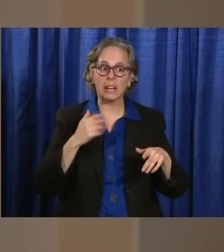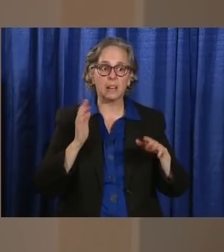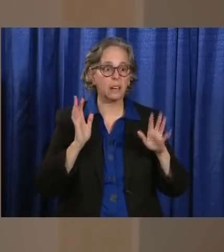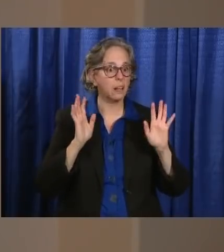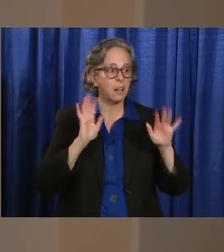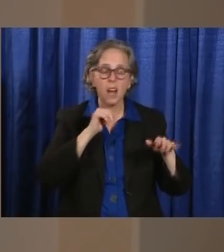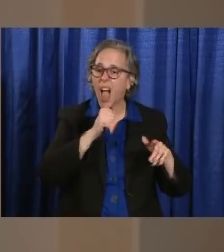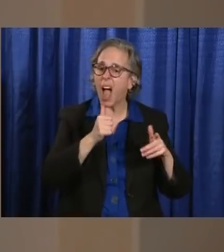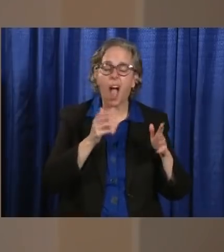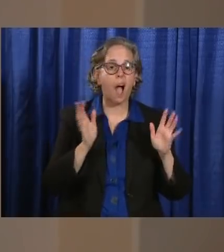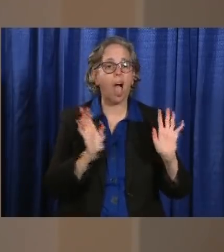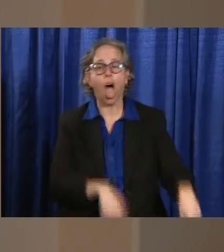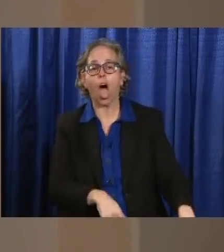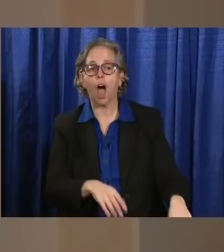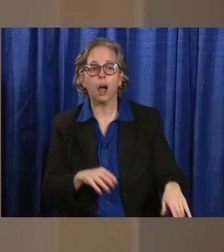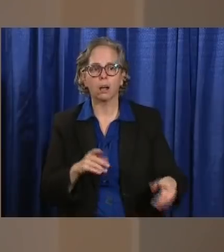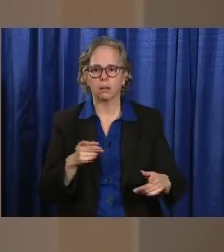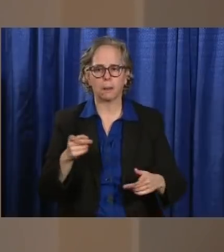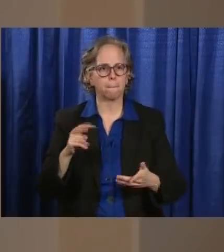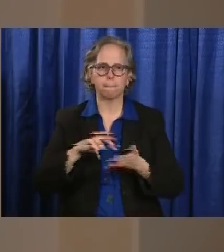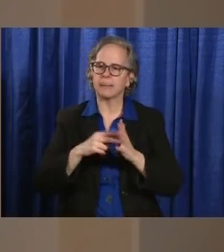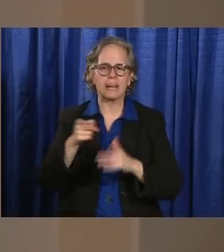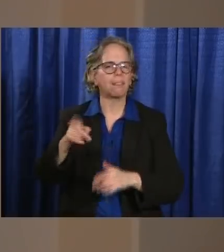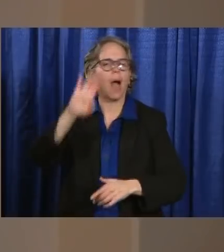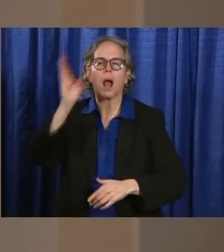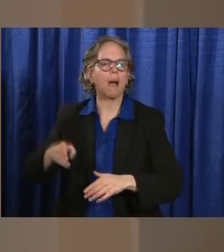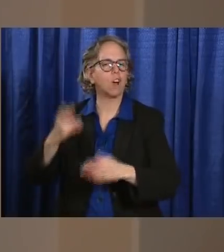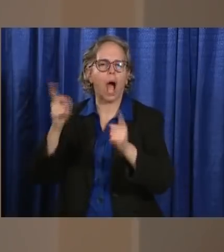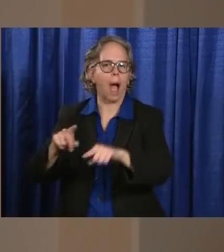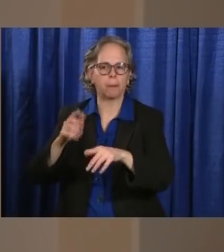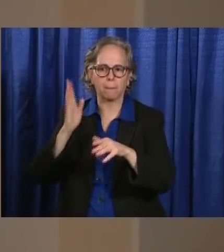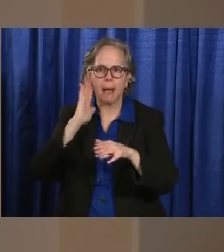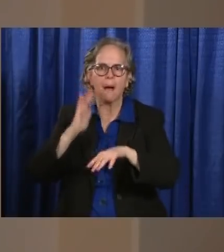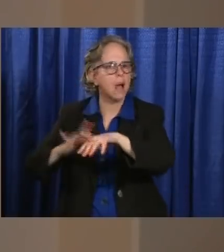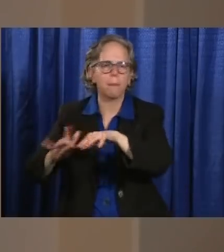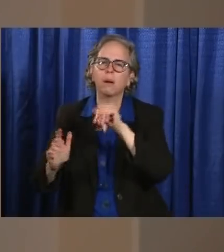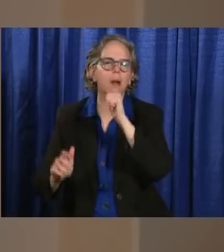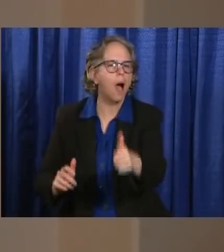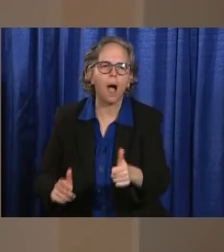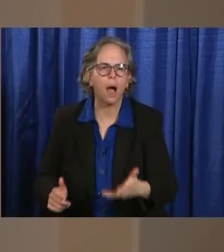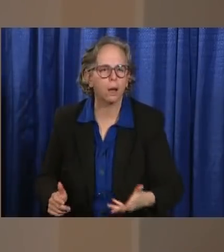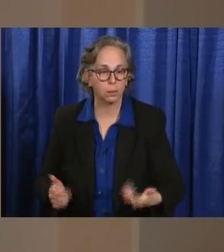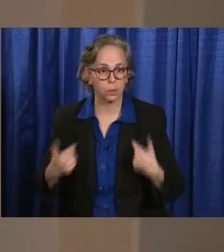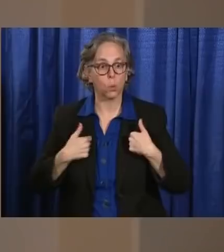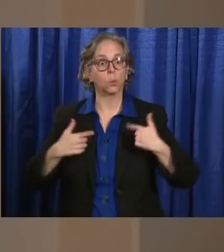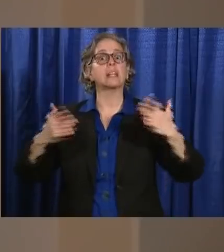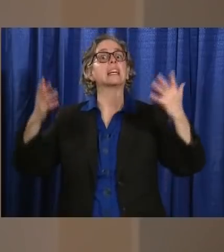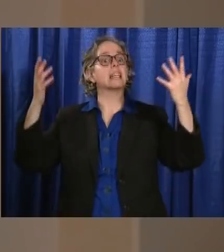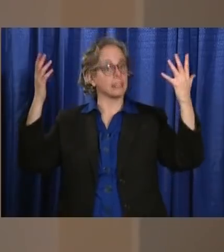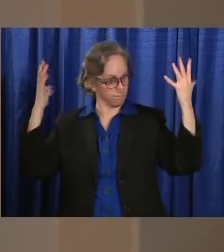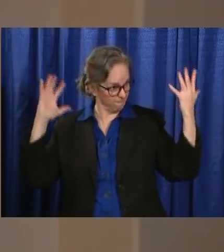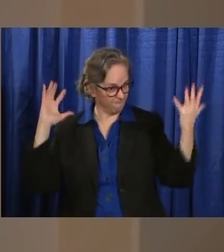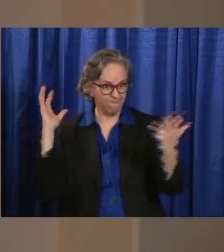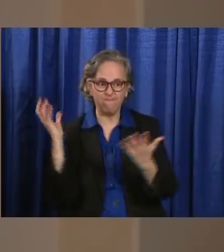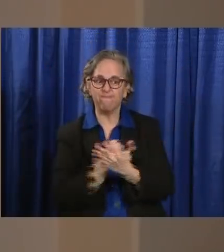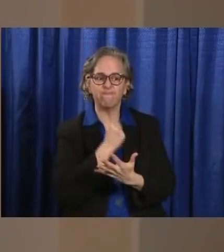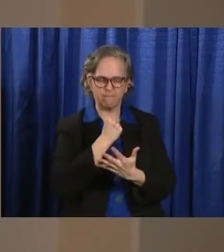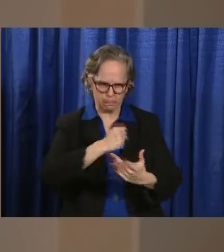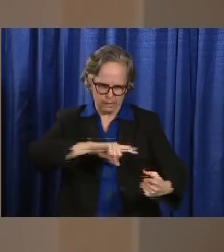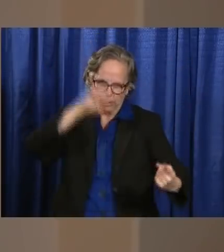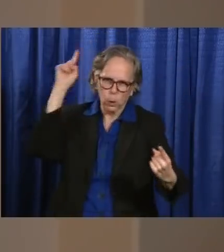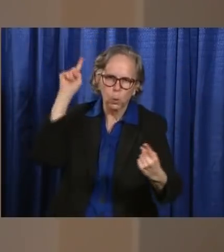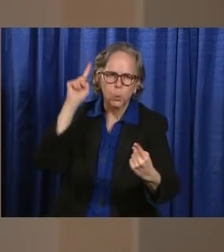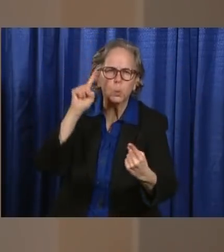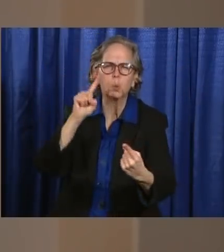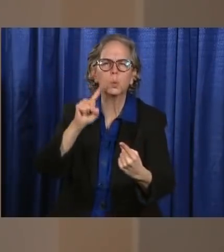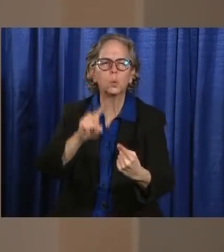hospital system would not have been built, and we would not have been able to handle this. So by slowing it down, everybody's doing their part so that the system can catch